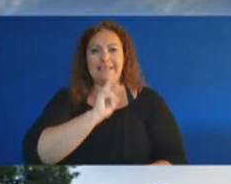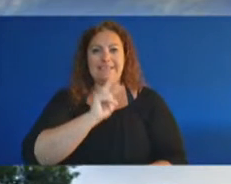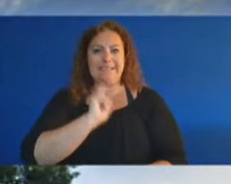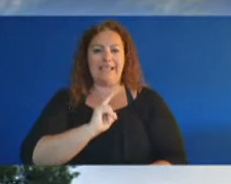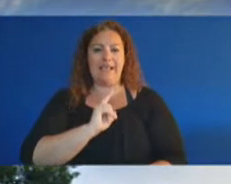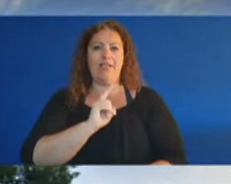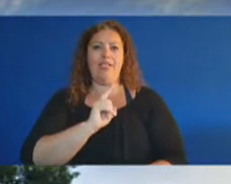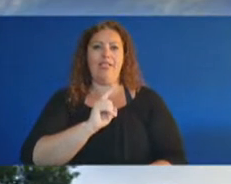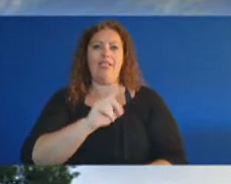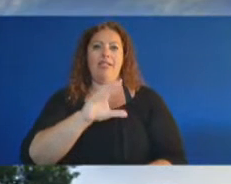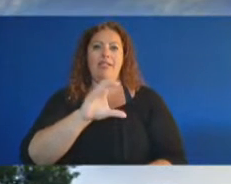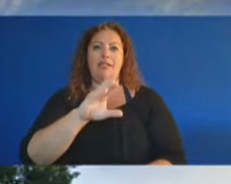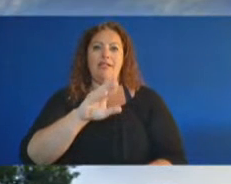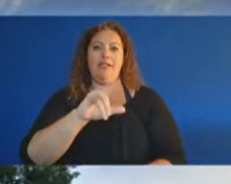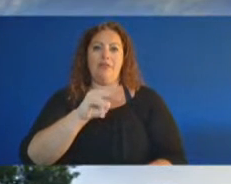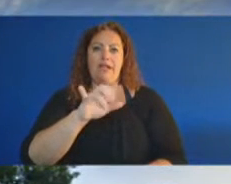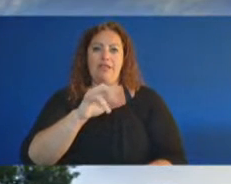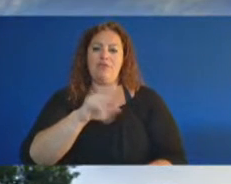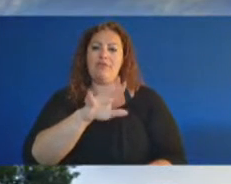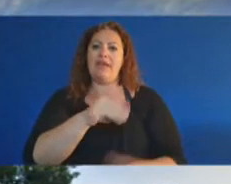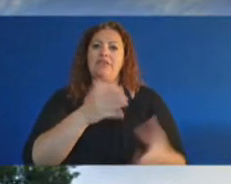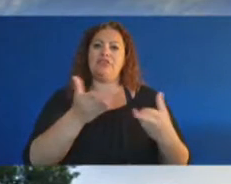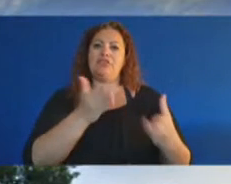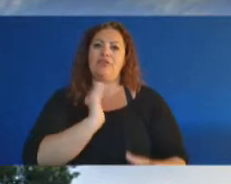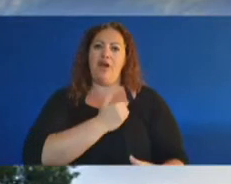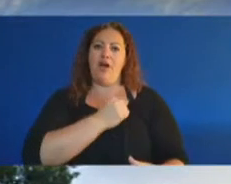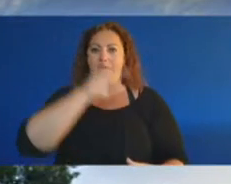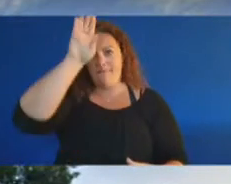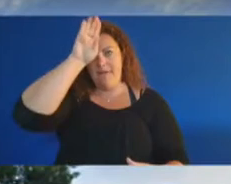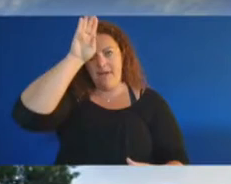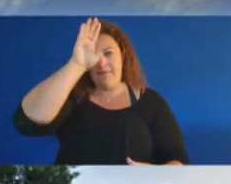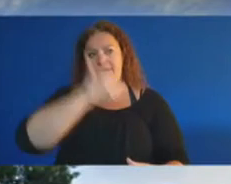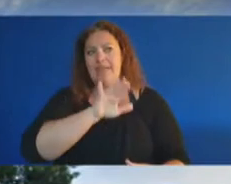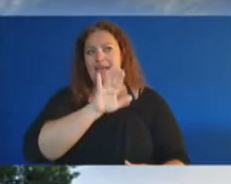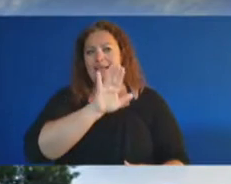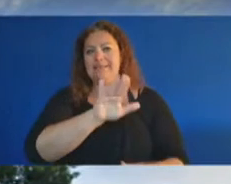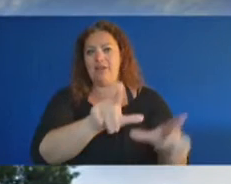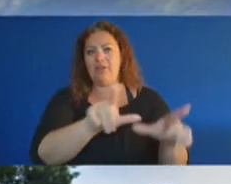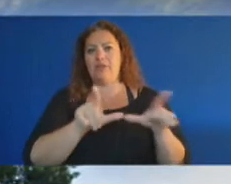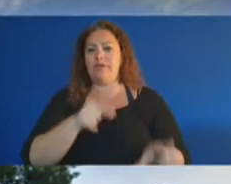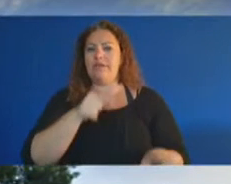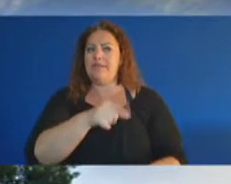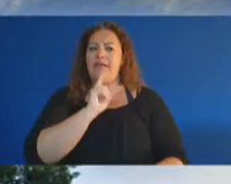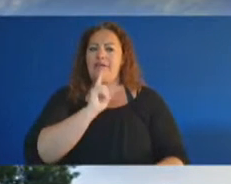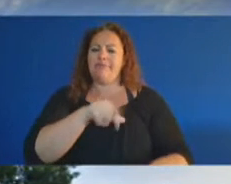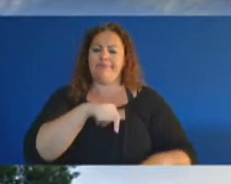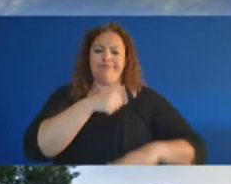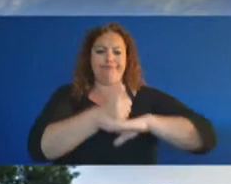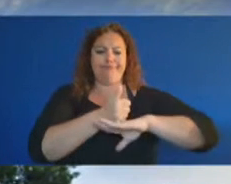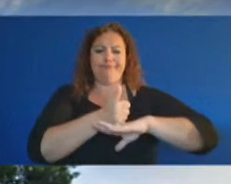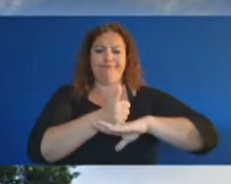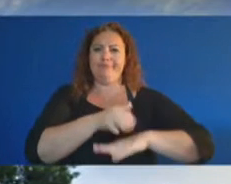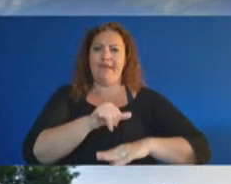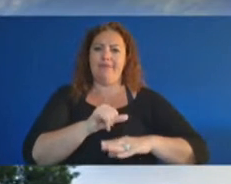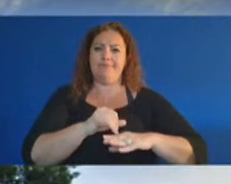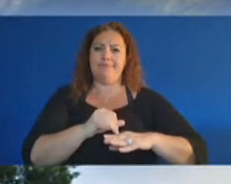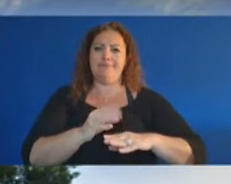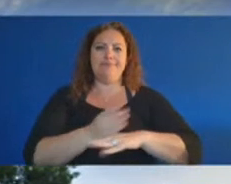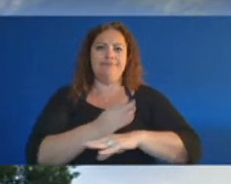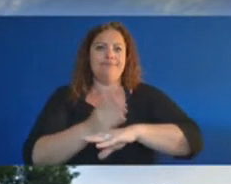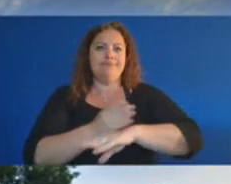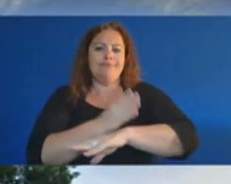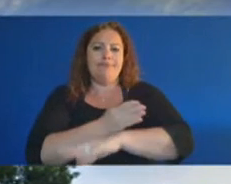firefighters uh this was their location uh they were one of the anchors that really kind of anchored the revitalization of the plaza